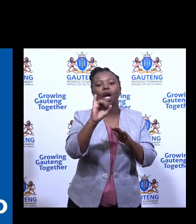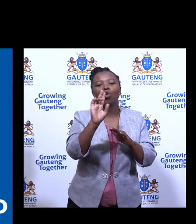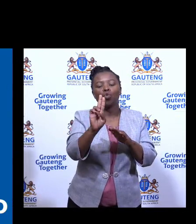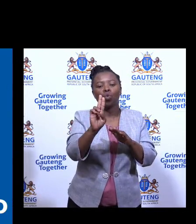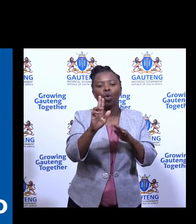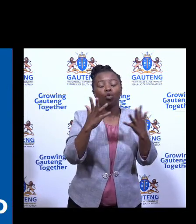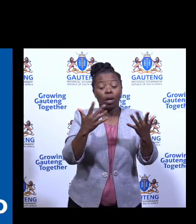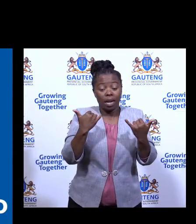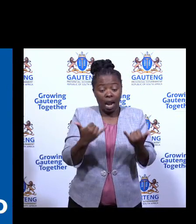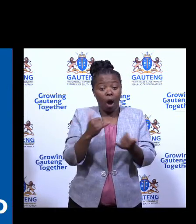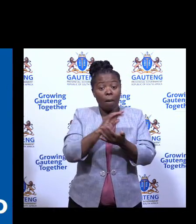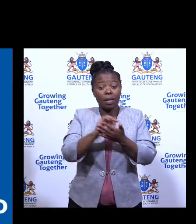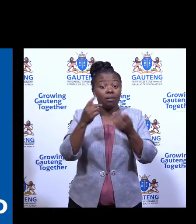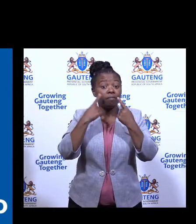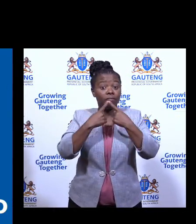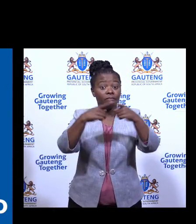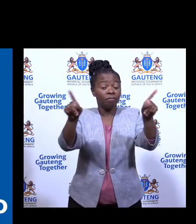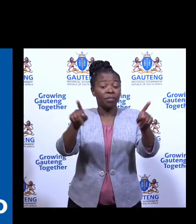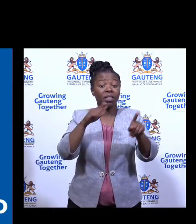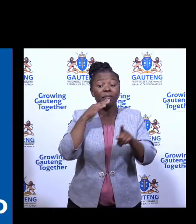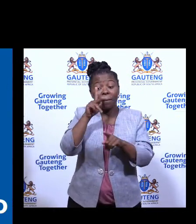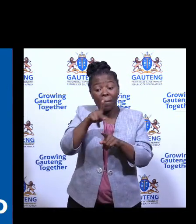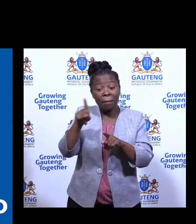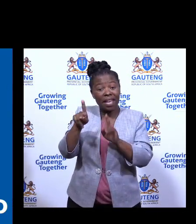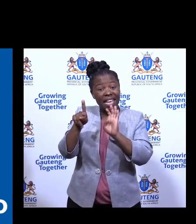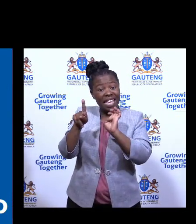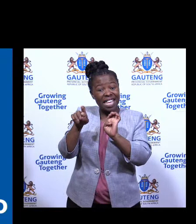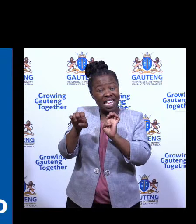sending out today. Not just PPE,